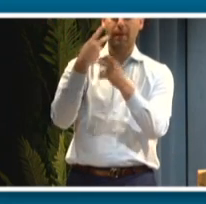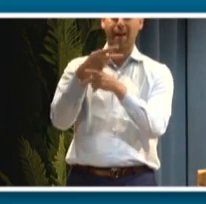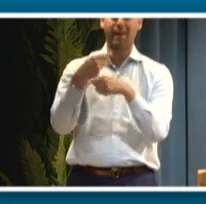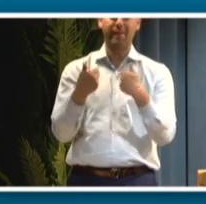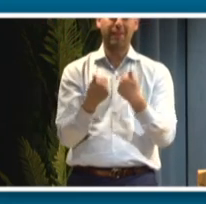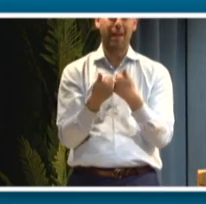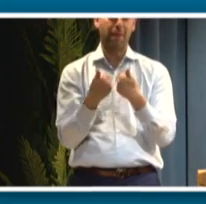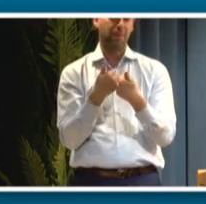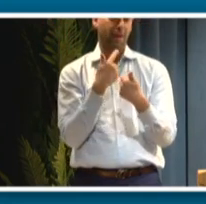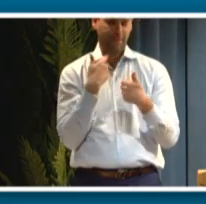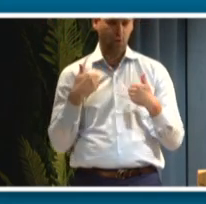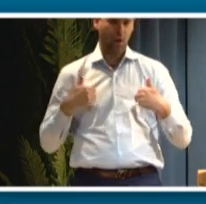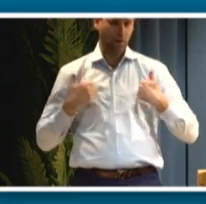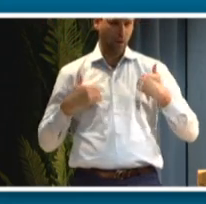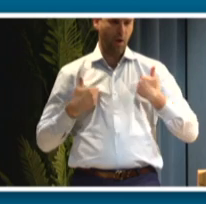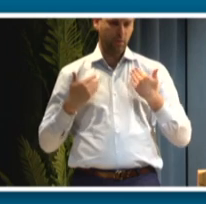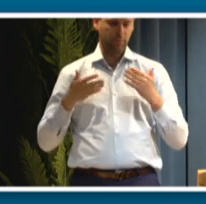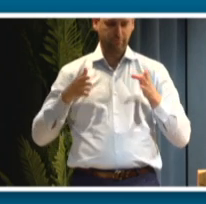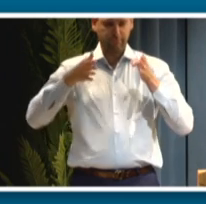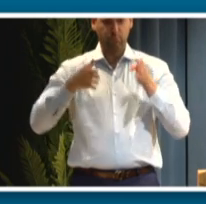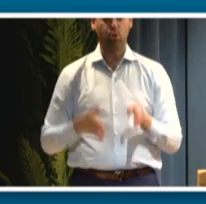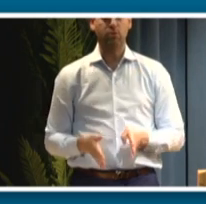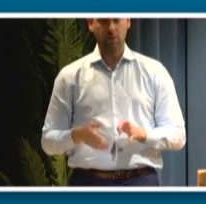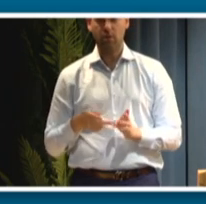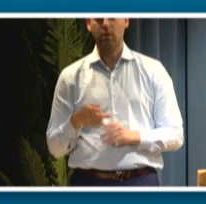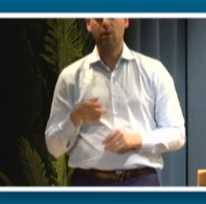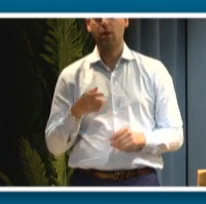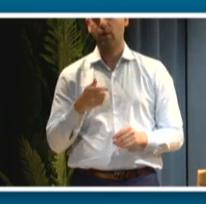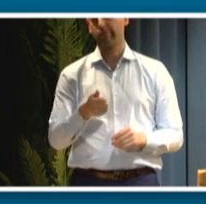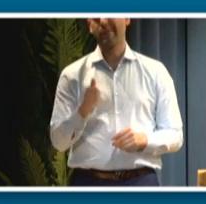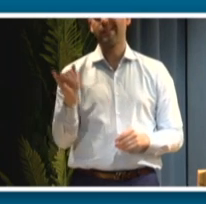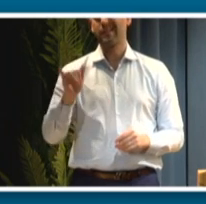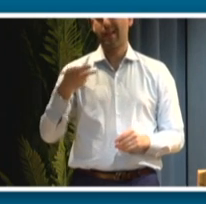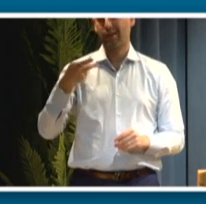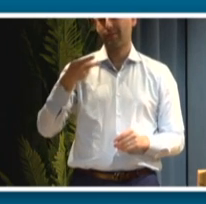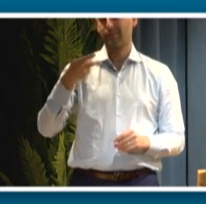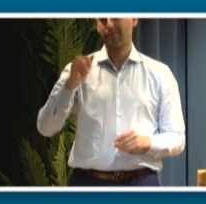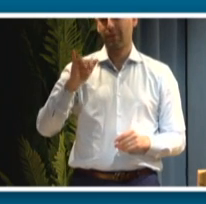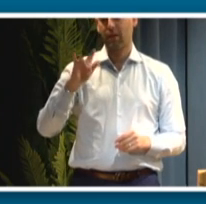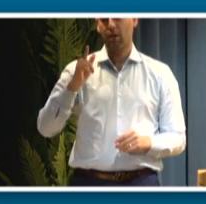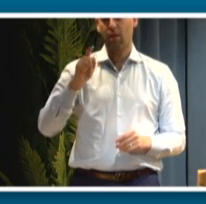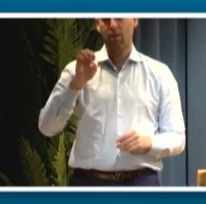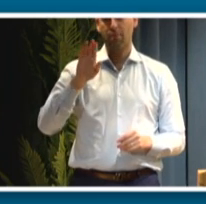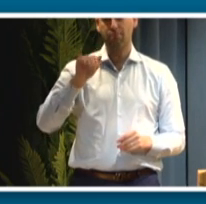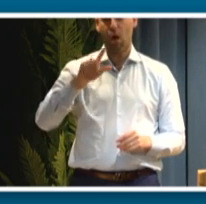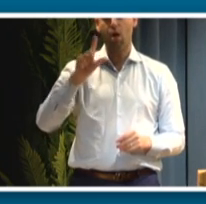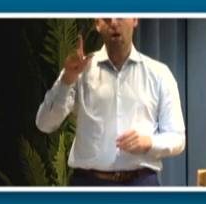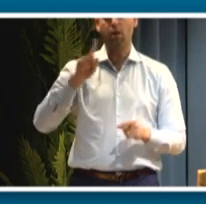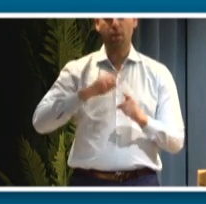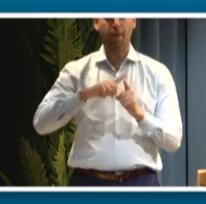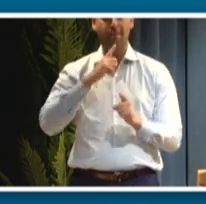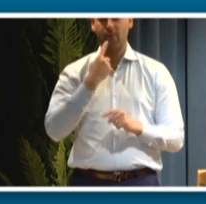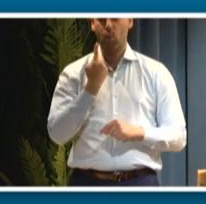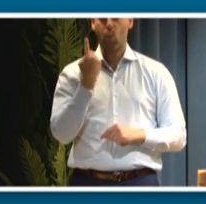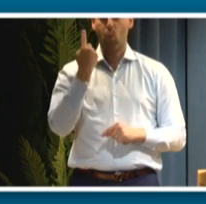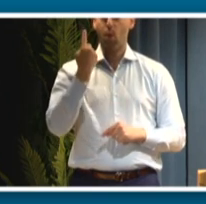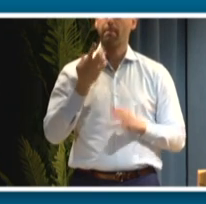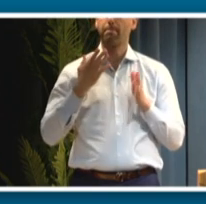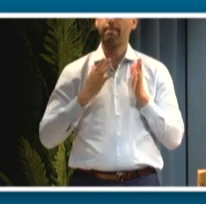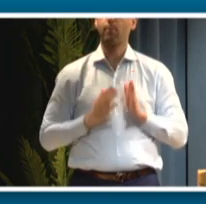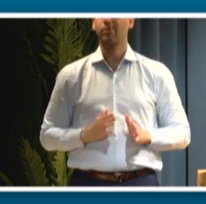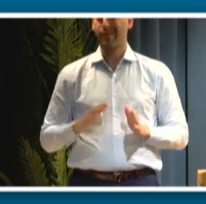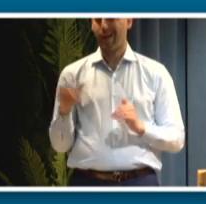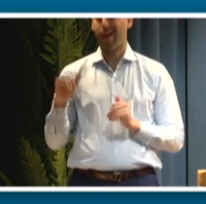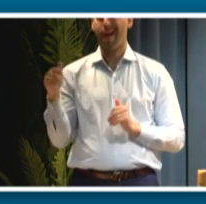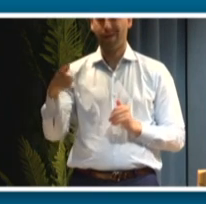some young person where it would be the equivalent, almost like pickleball, but it would be a one-sided pickleball. It would almost be like if a person had like a ball